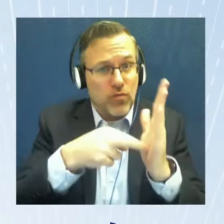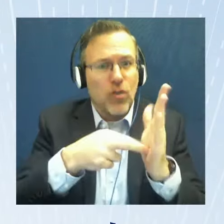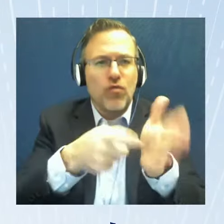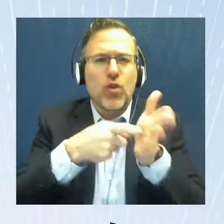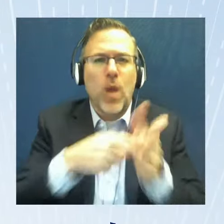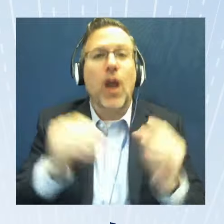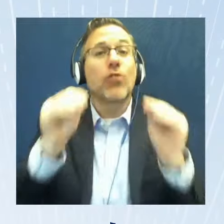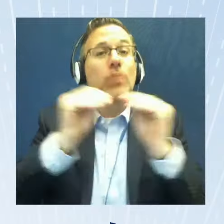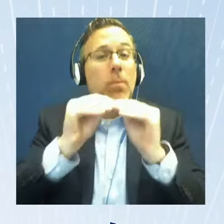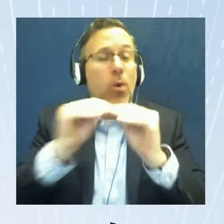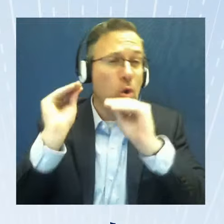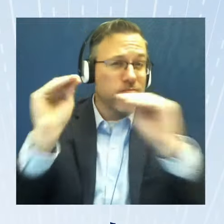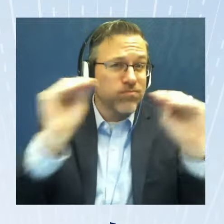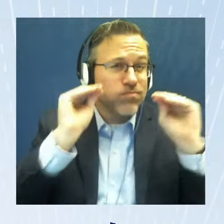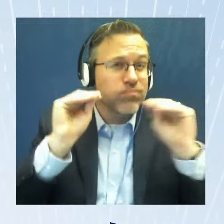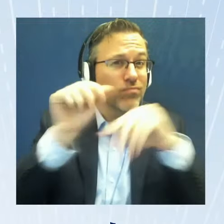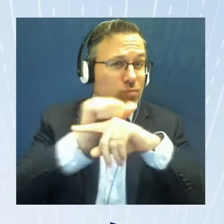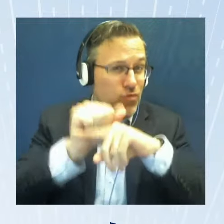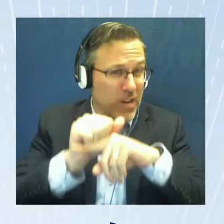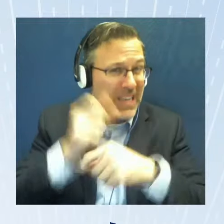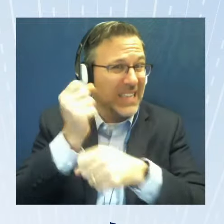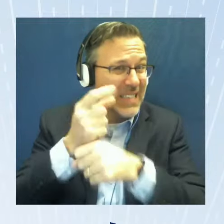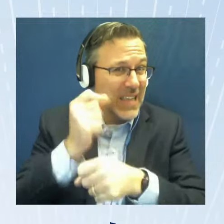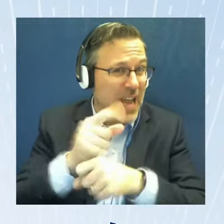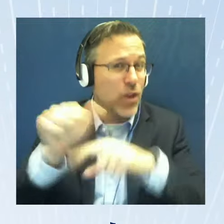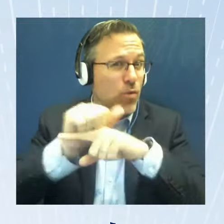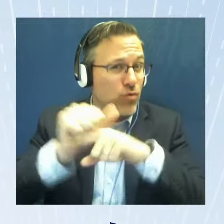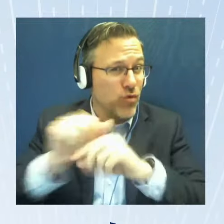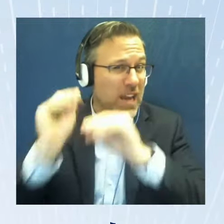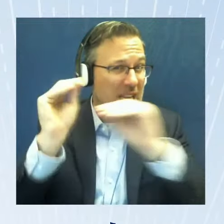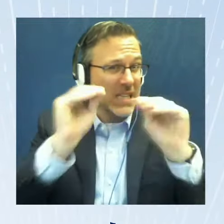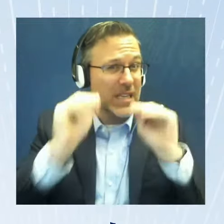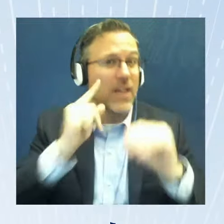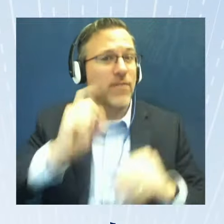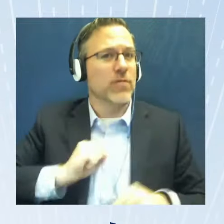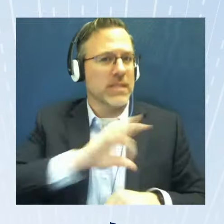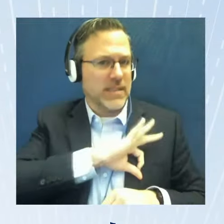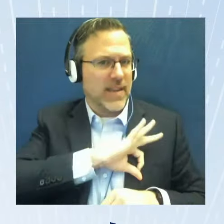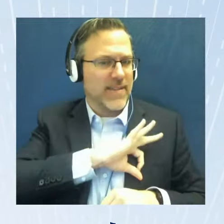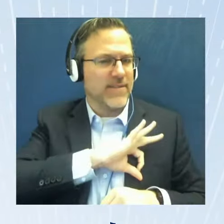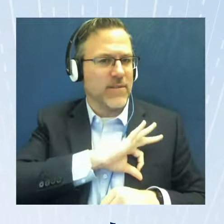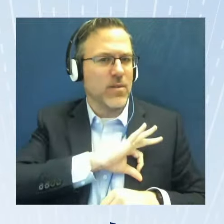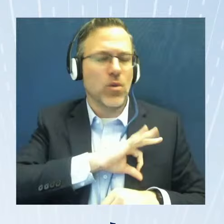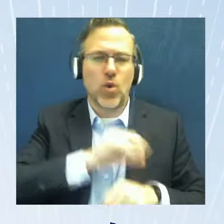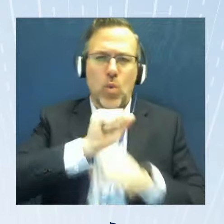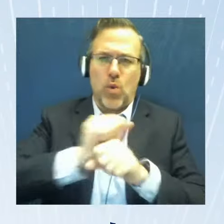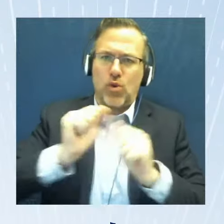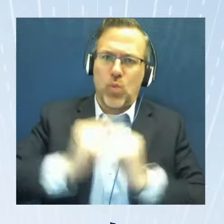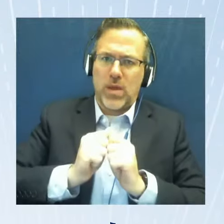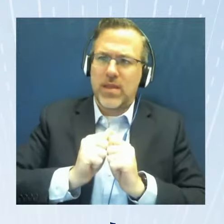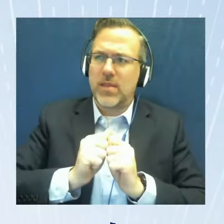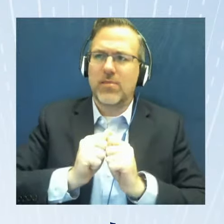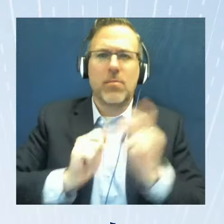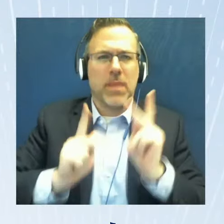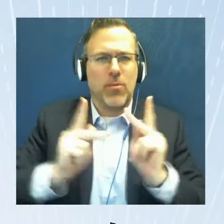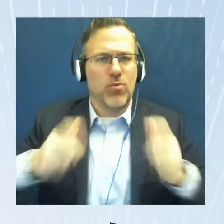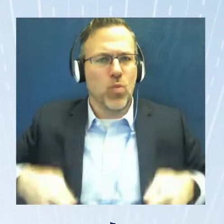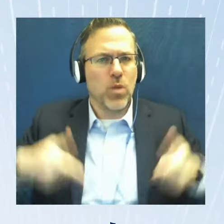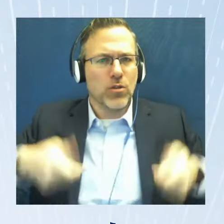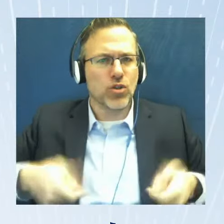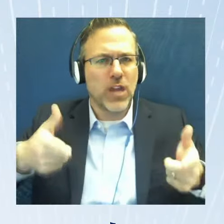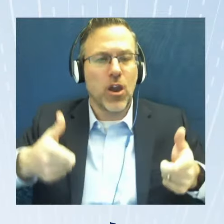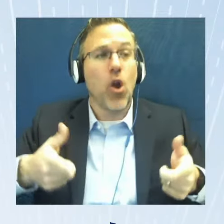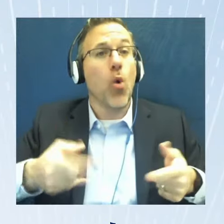training, annual training, and practical training for staff who handle wheelchairs or physically lift